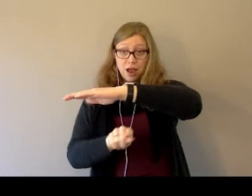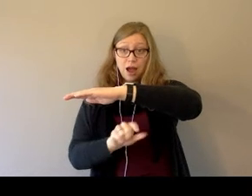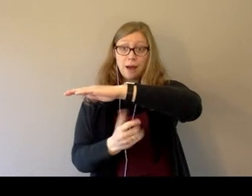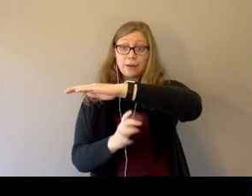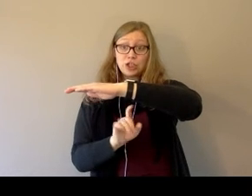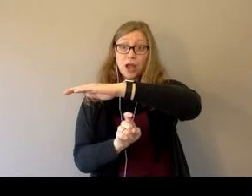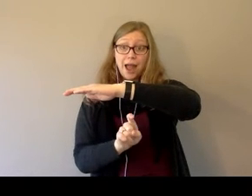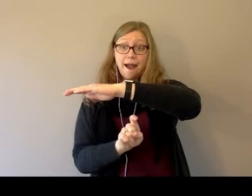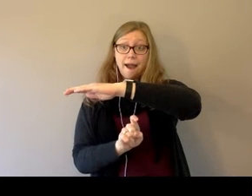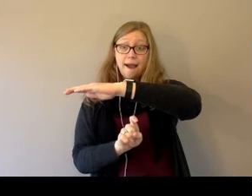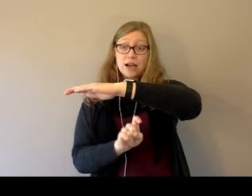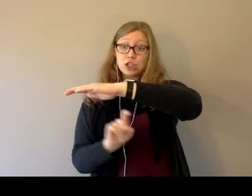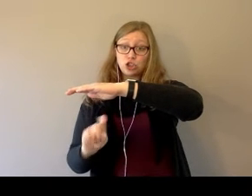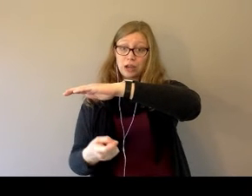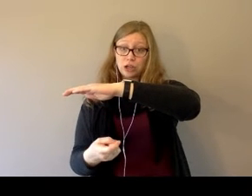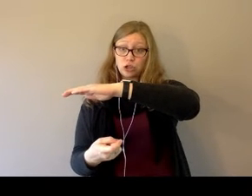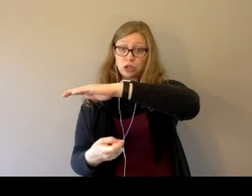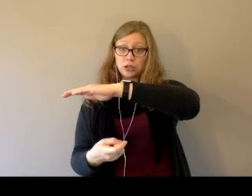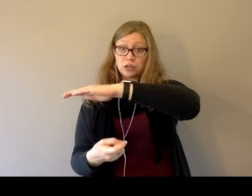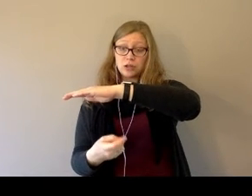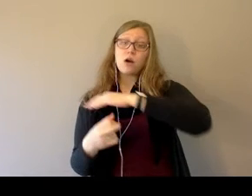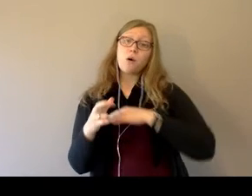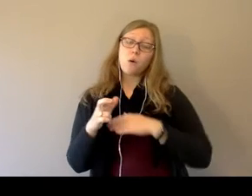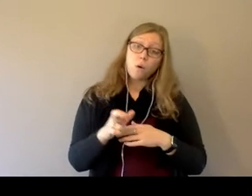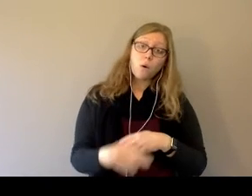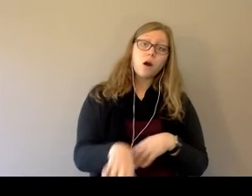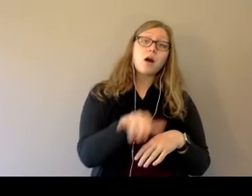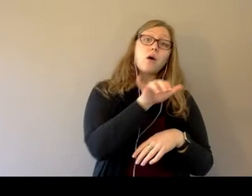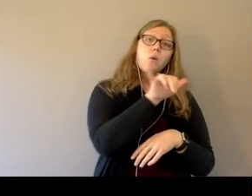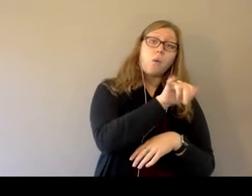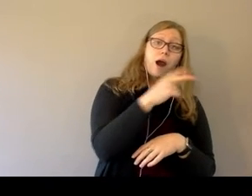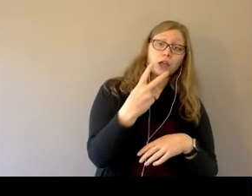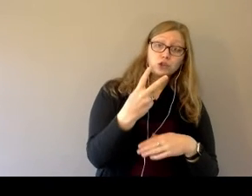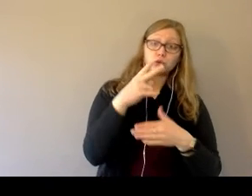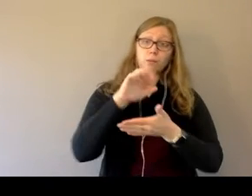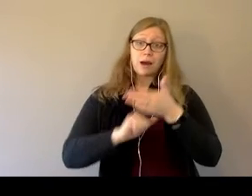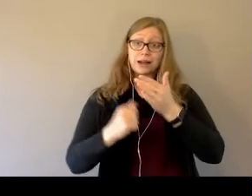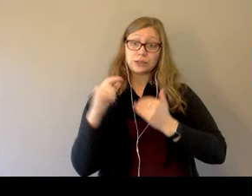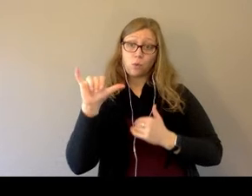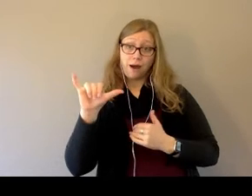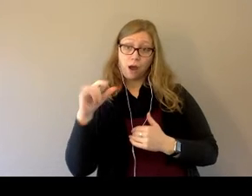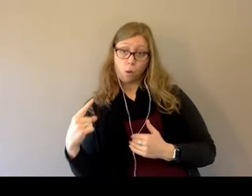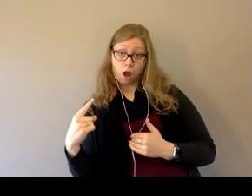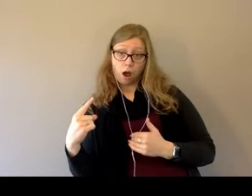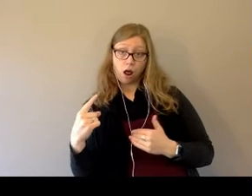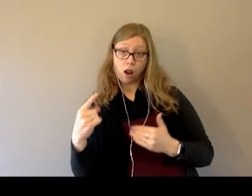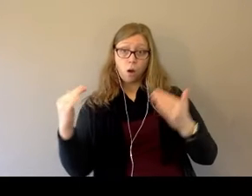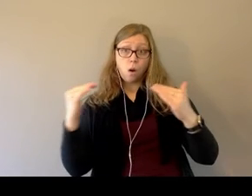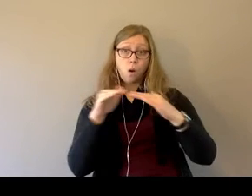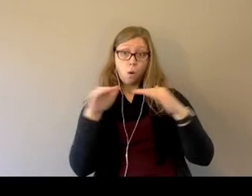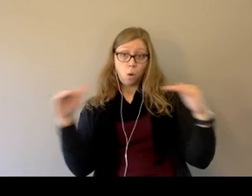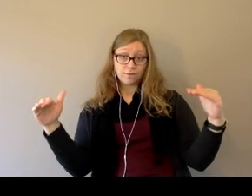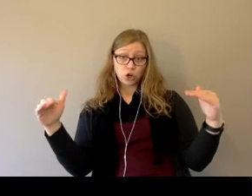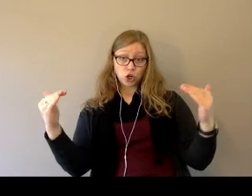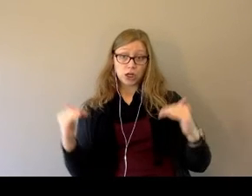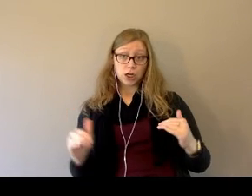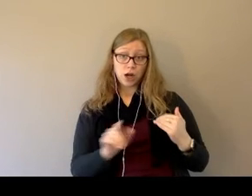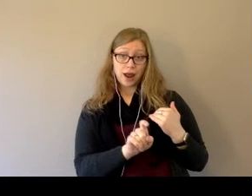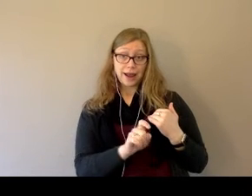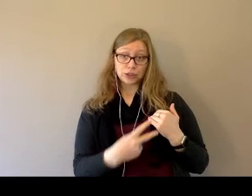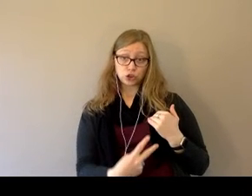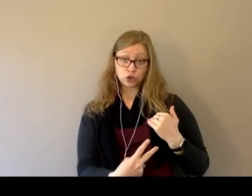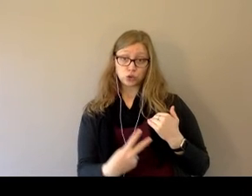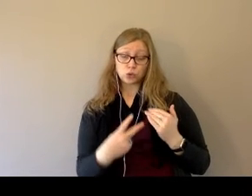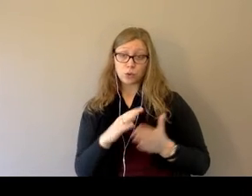as y2 minus y1 over x2 minus x1. So any of these ways we could